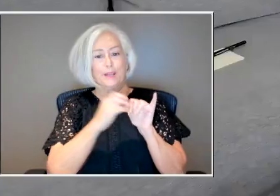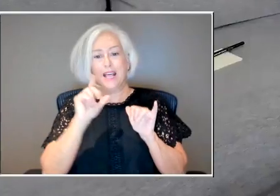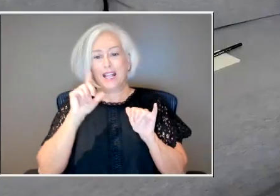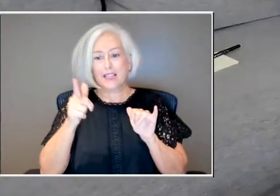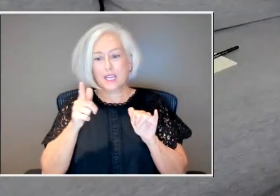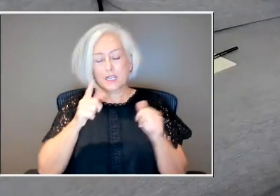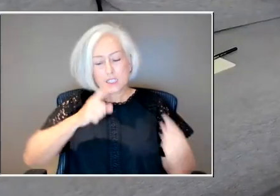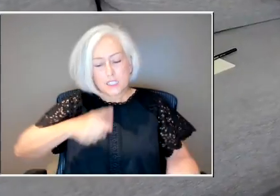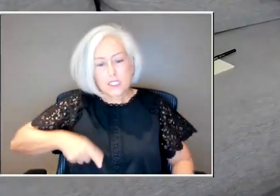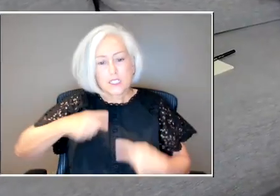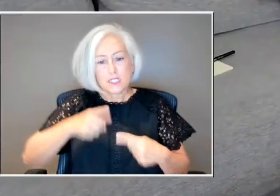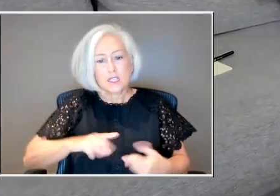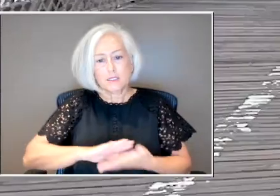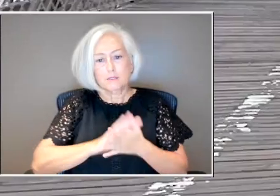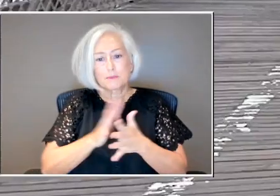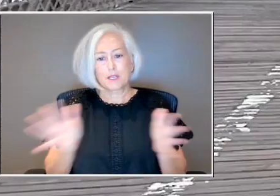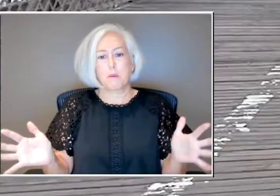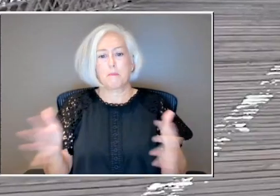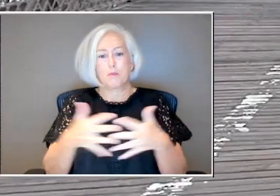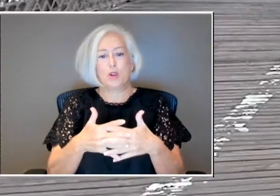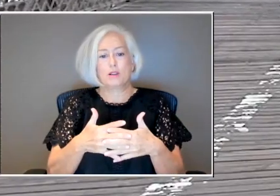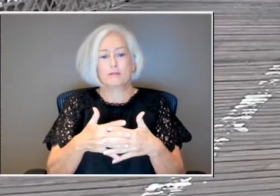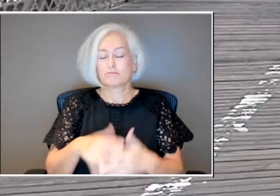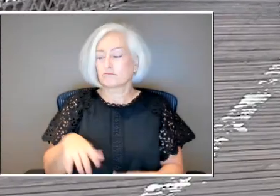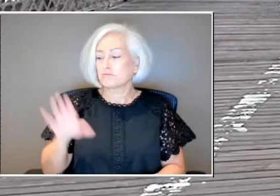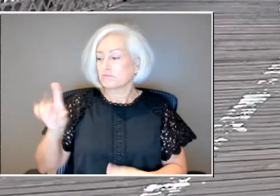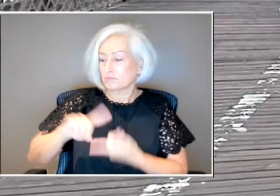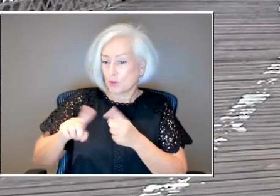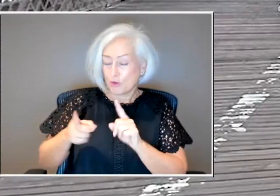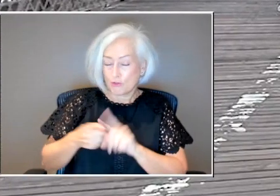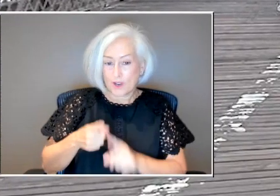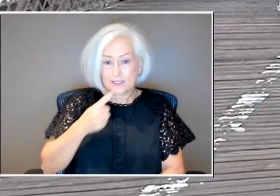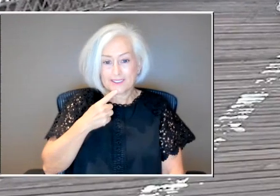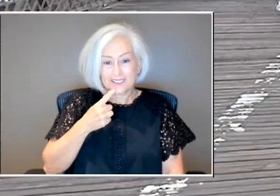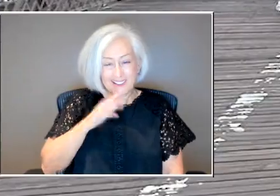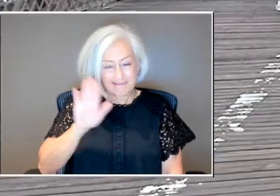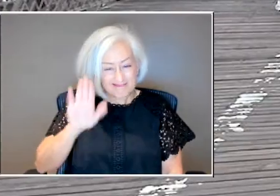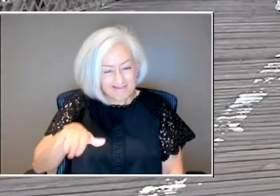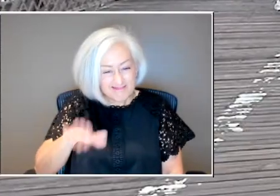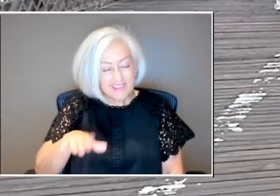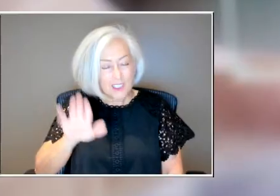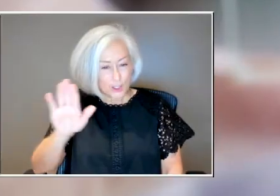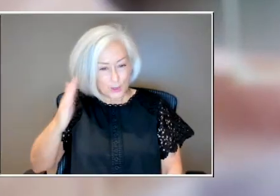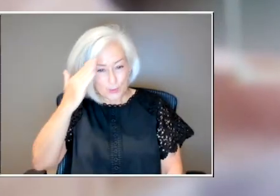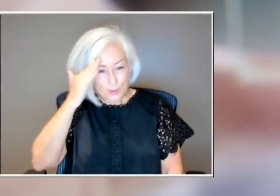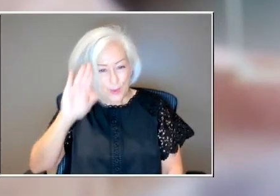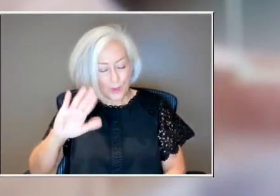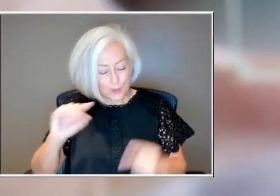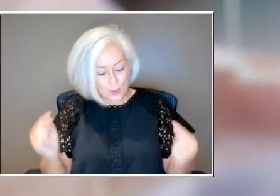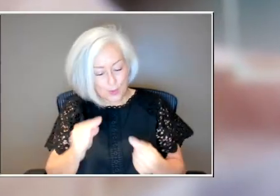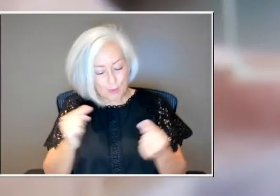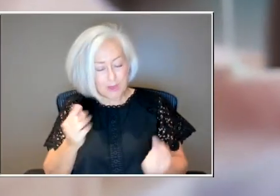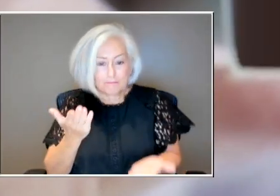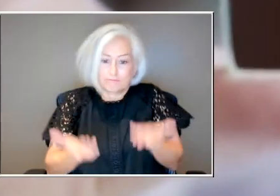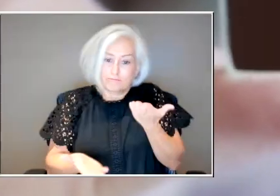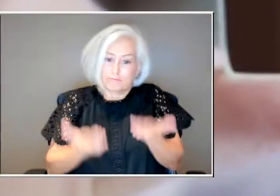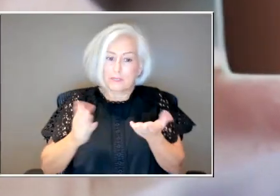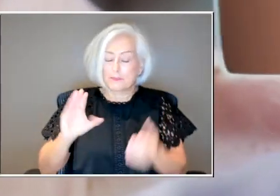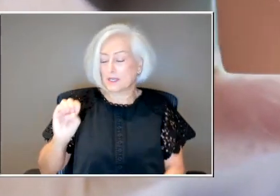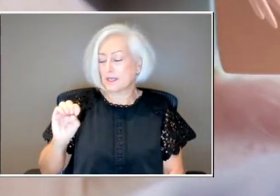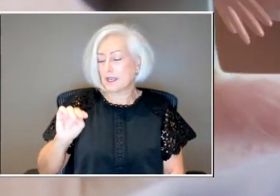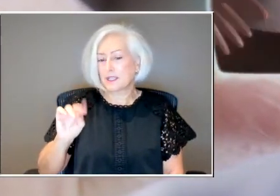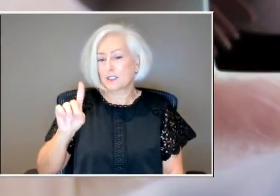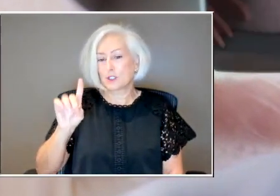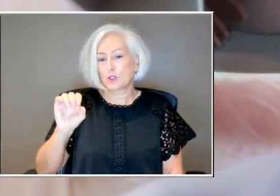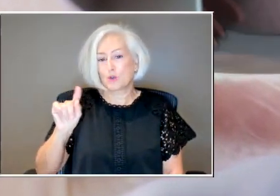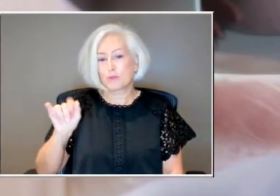Jen. Dang it. A friend mentioned that her consistent pain and issues might be from endometriosis, a disorder